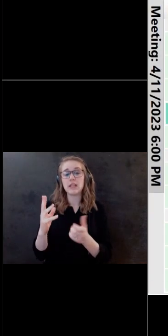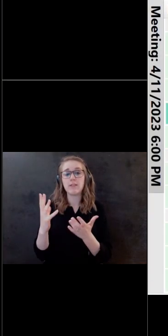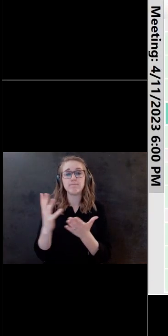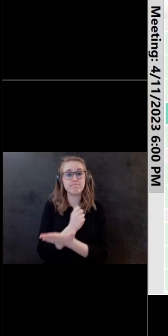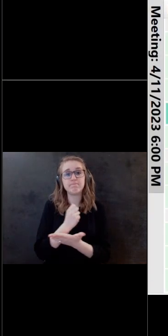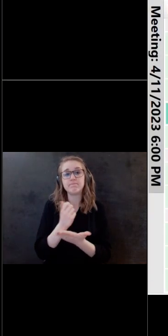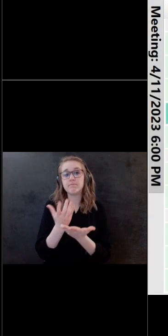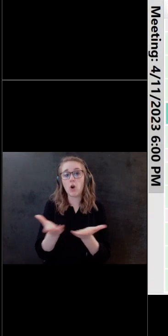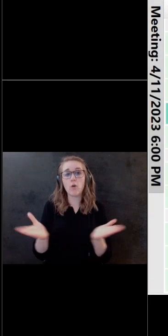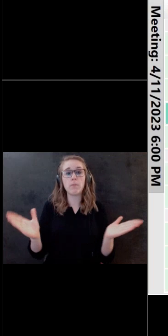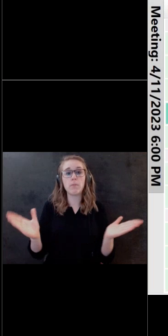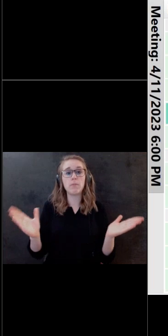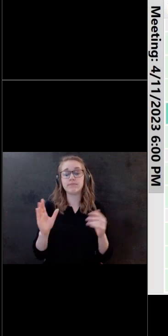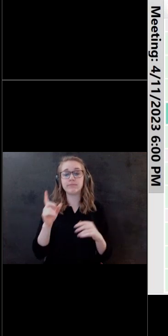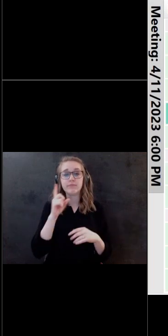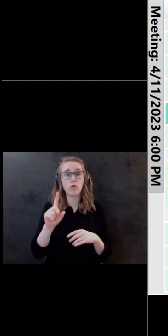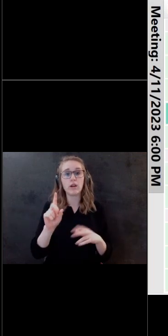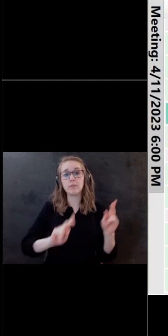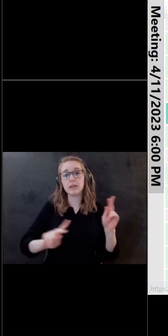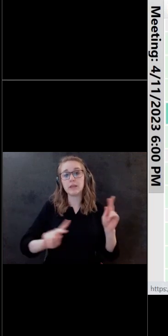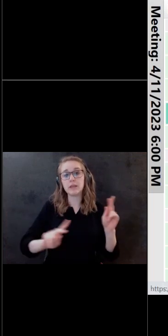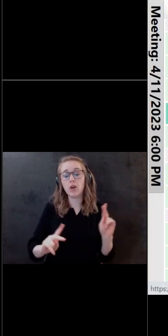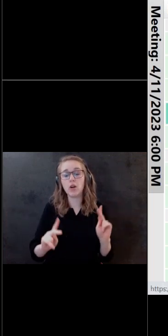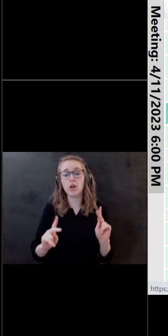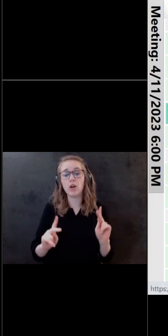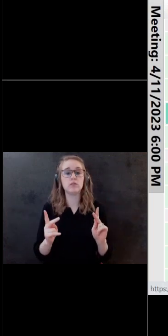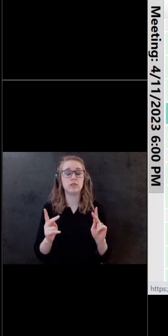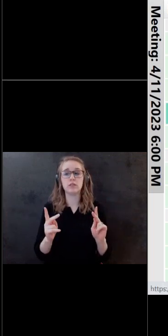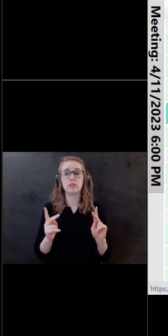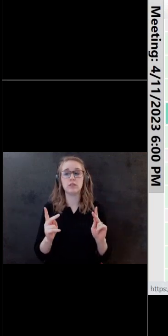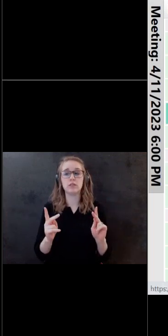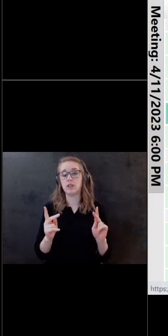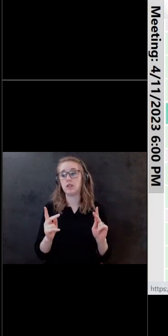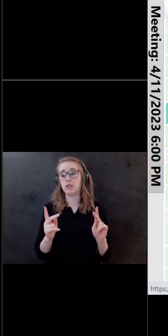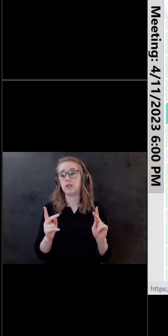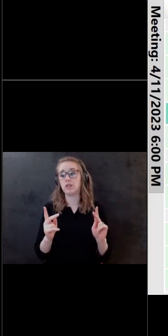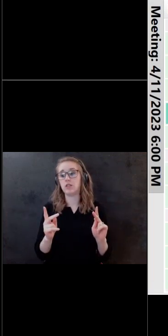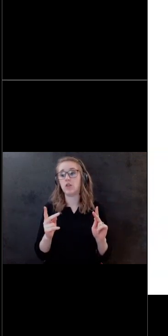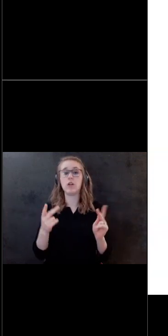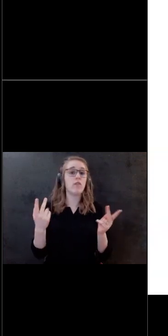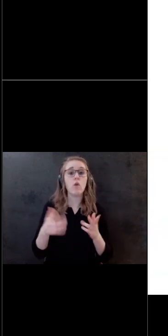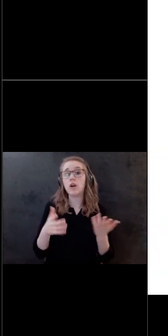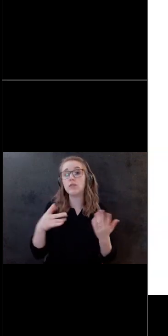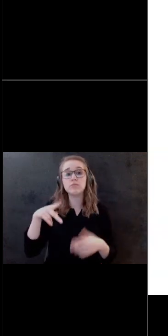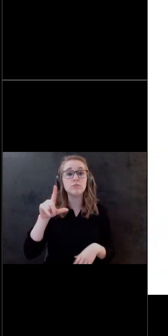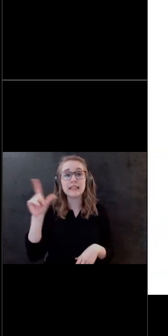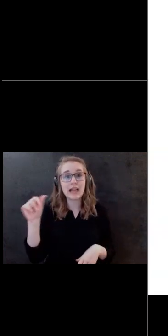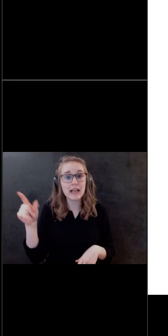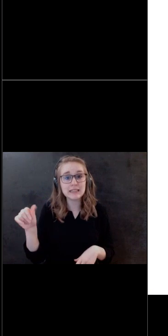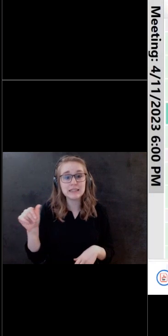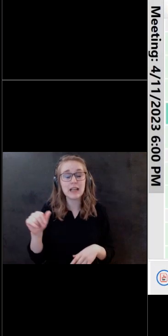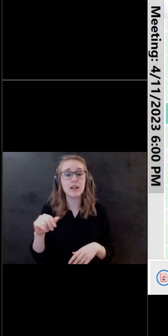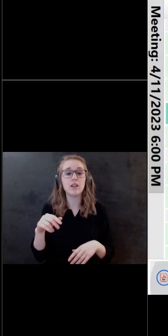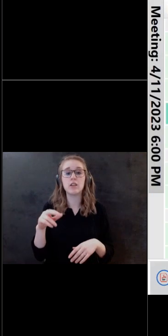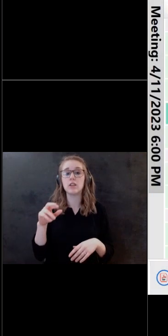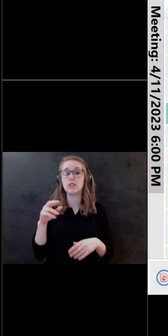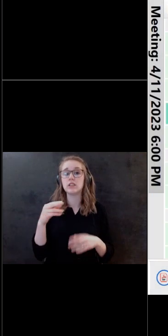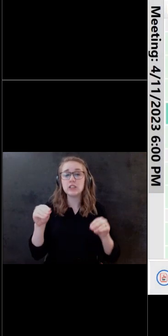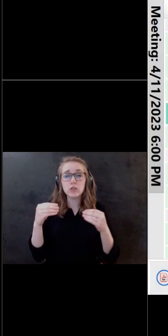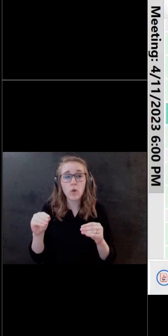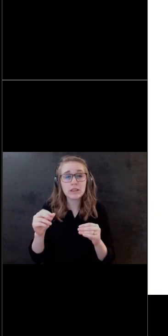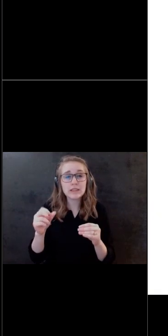space by either a public plaza for the for the retail at the south